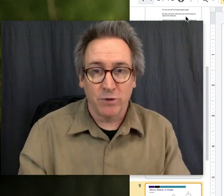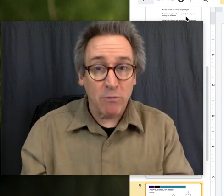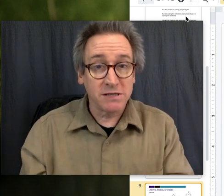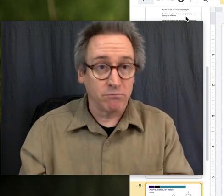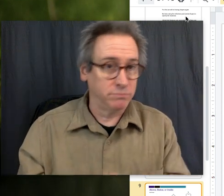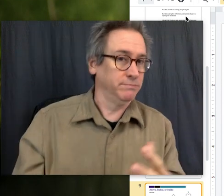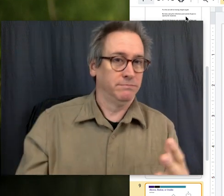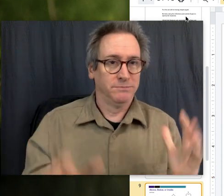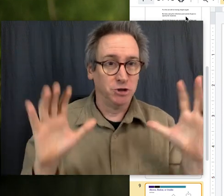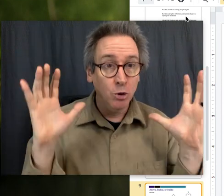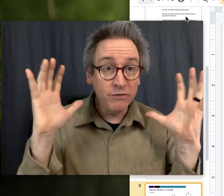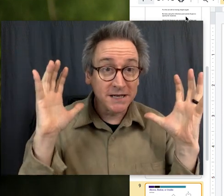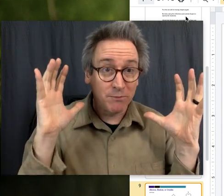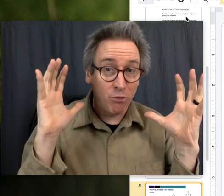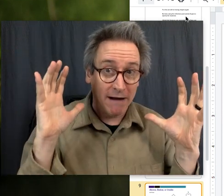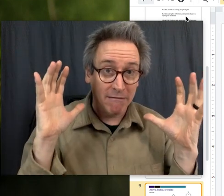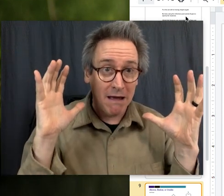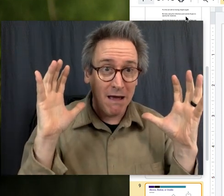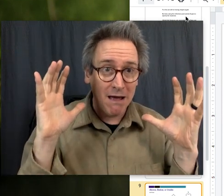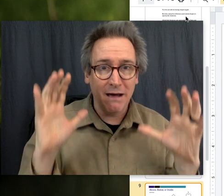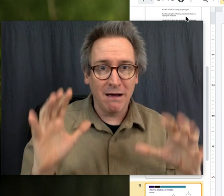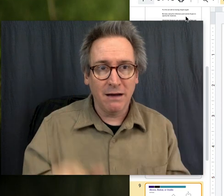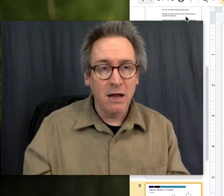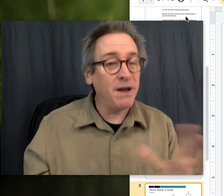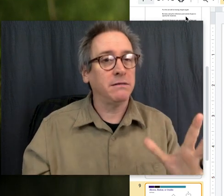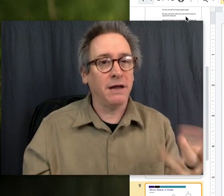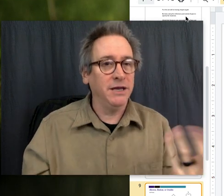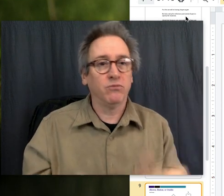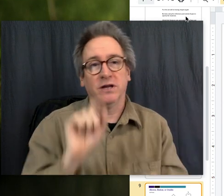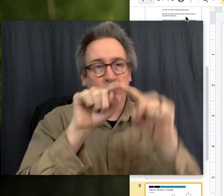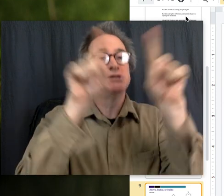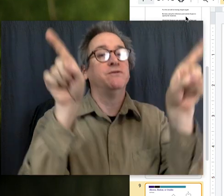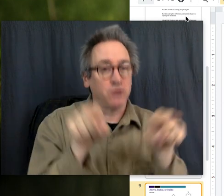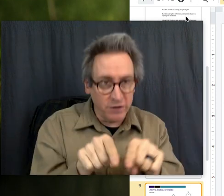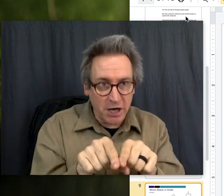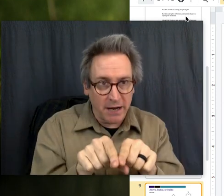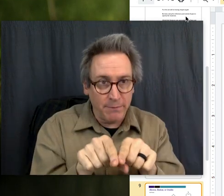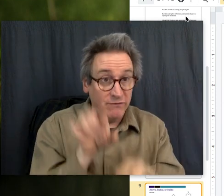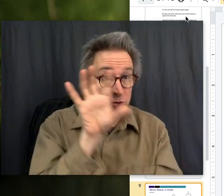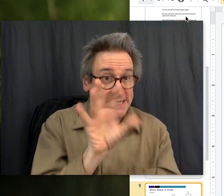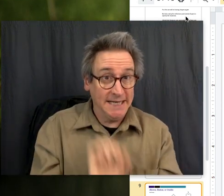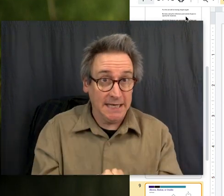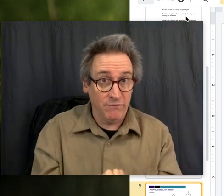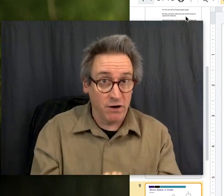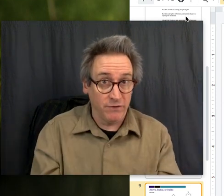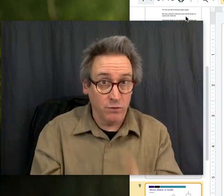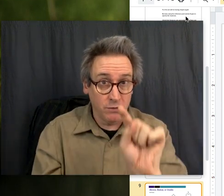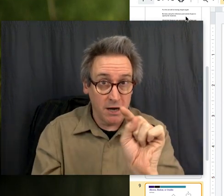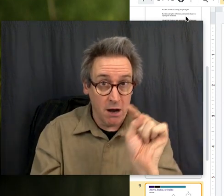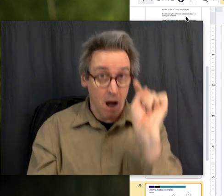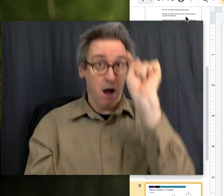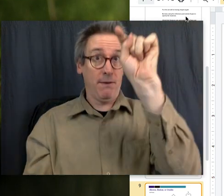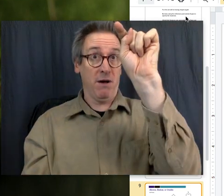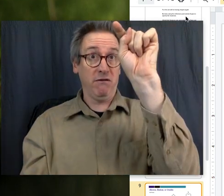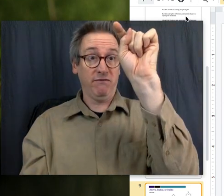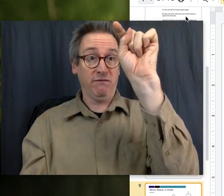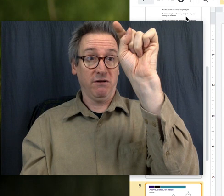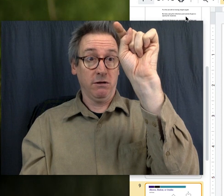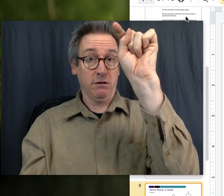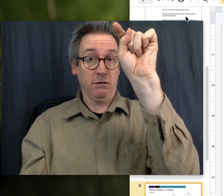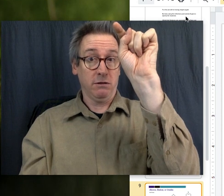So that one's two things to point out. But I mean, really, once you've drawn the shape, if you see it in front of you, then up